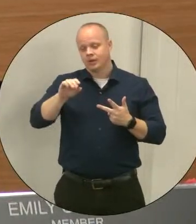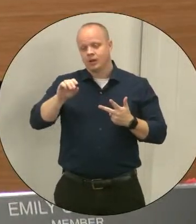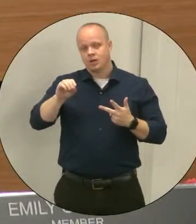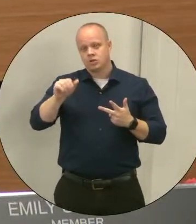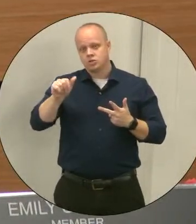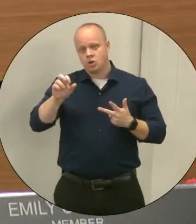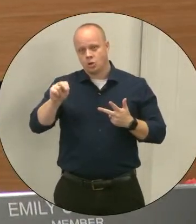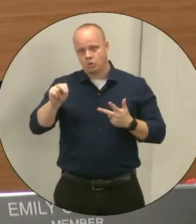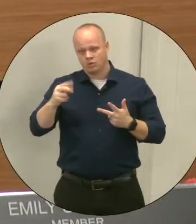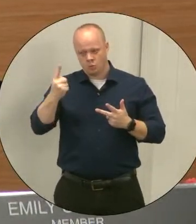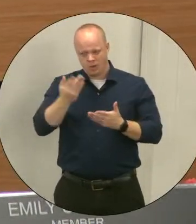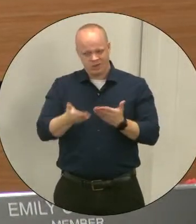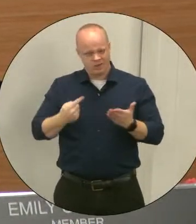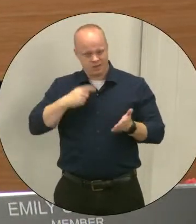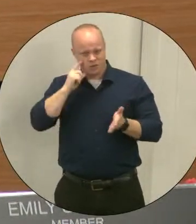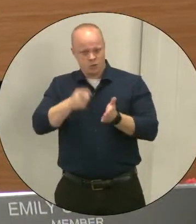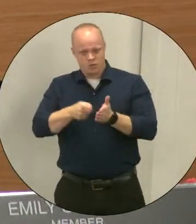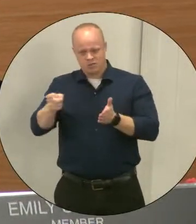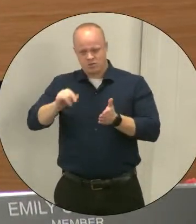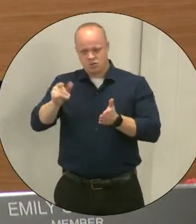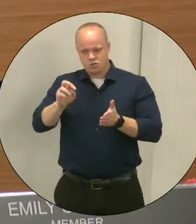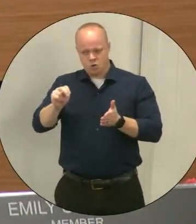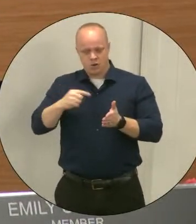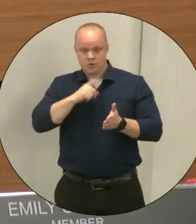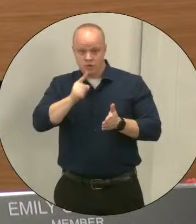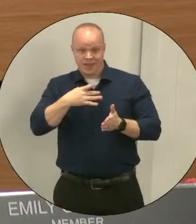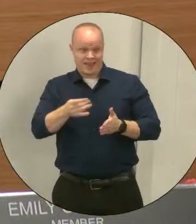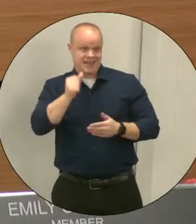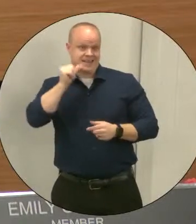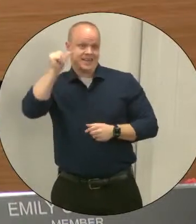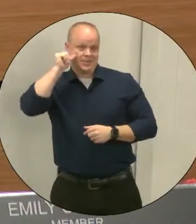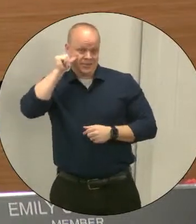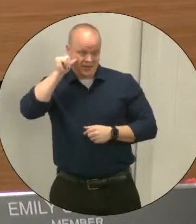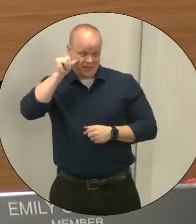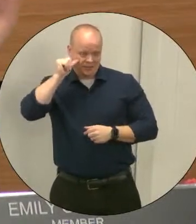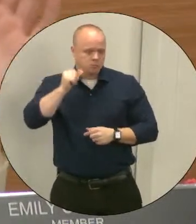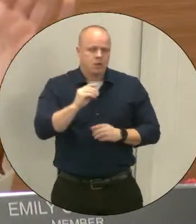things that I noticed about Joan that I really liked yesterday,